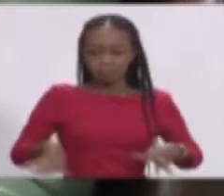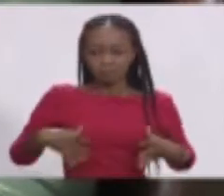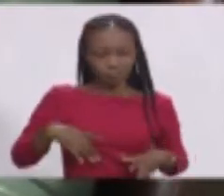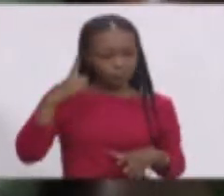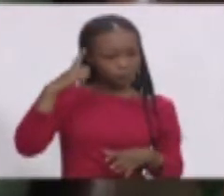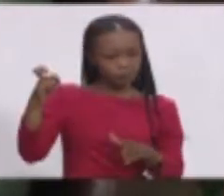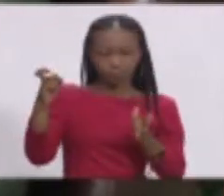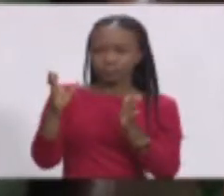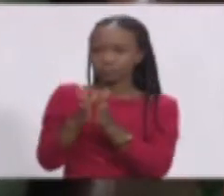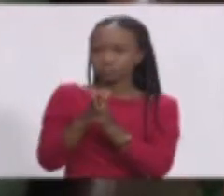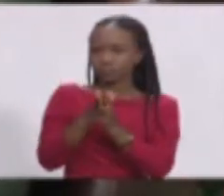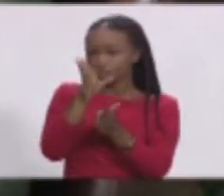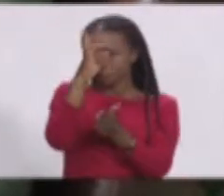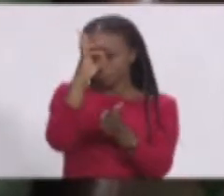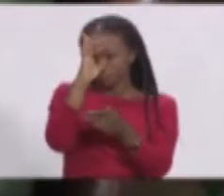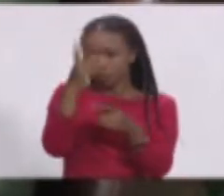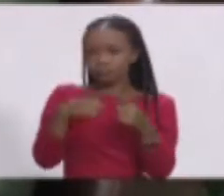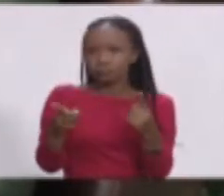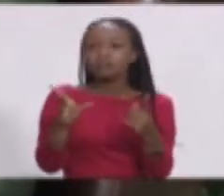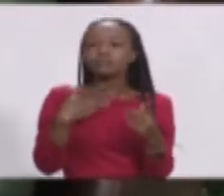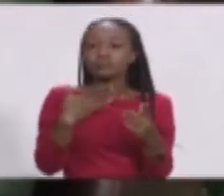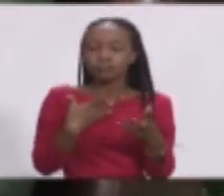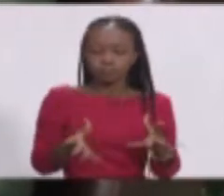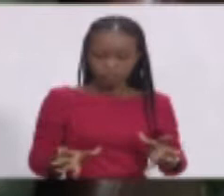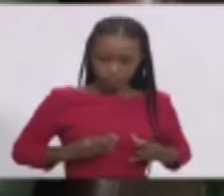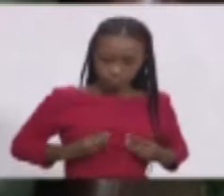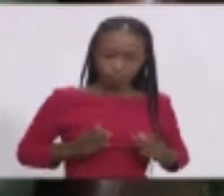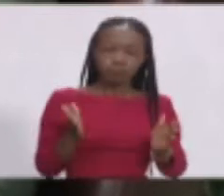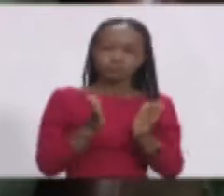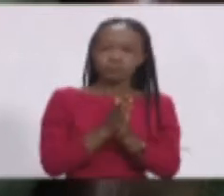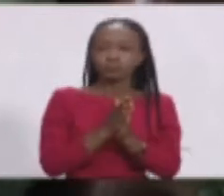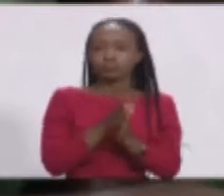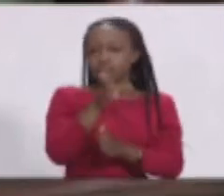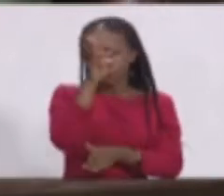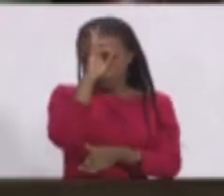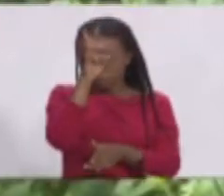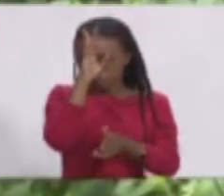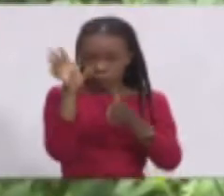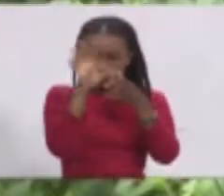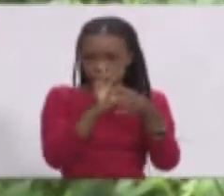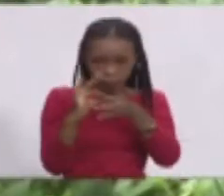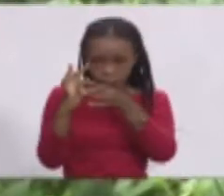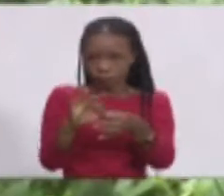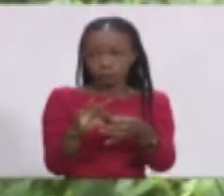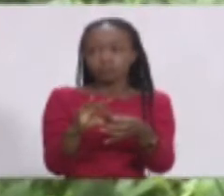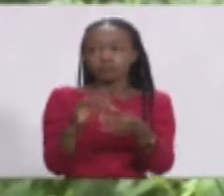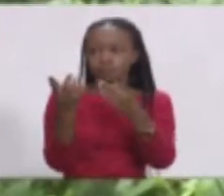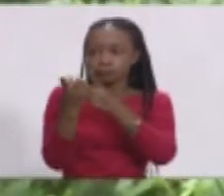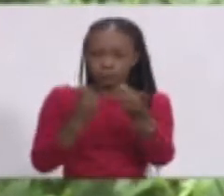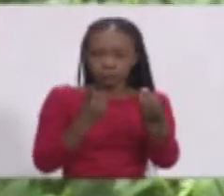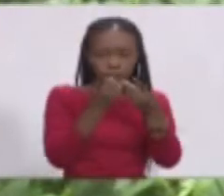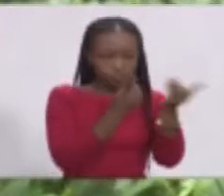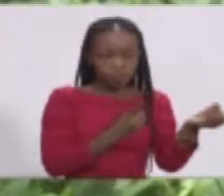police. And the way they treated people yesterday does not elicit cooperation. It elicits resistance. So I would